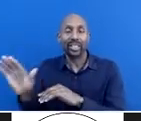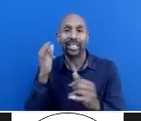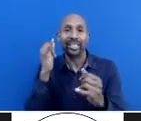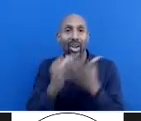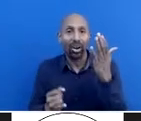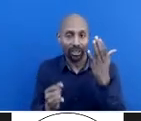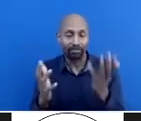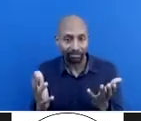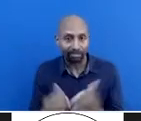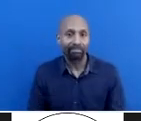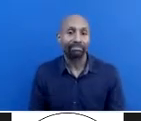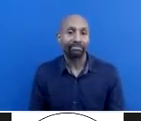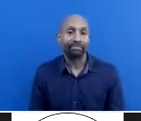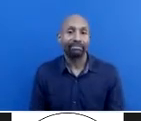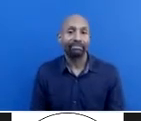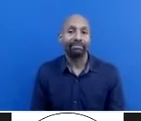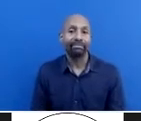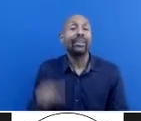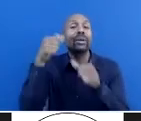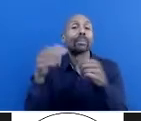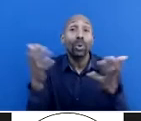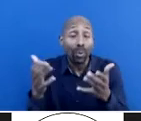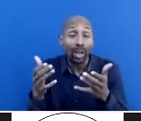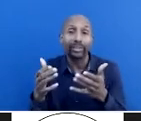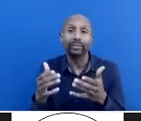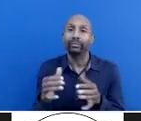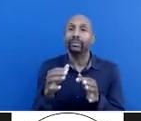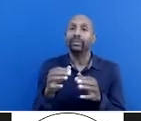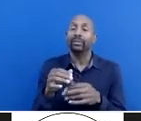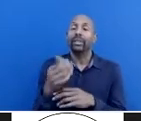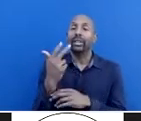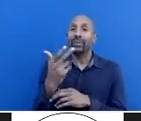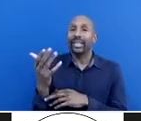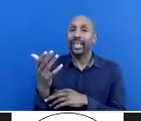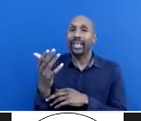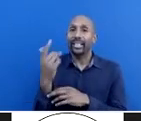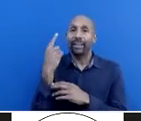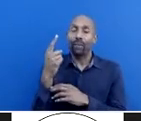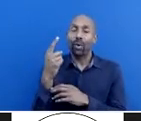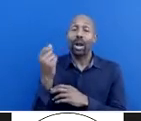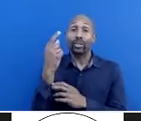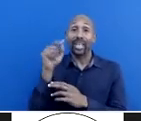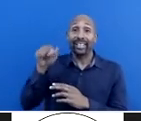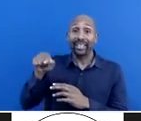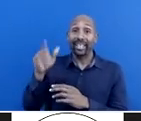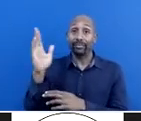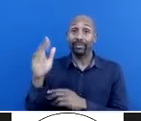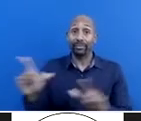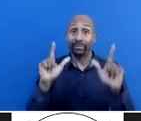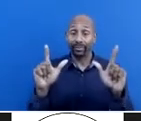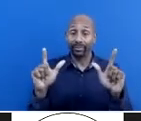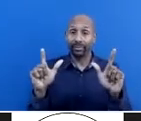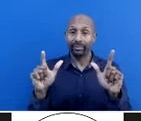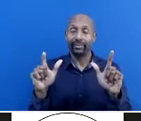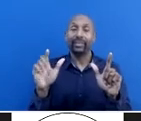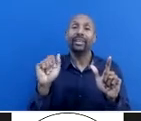simple, you only have to remember the three things in the subtitle to frame the entirety of this talk. So what were the three things in the subtitle? I